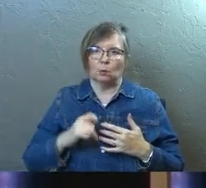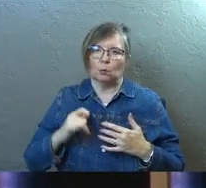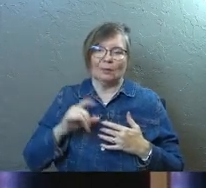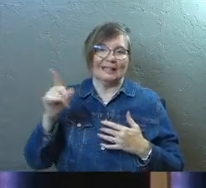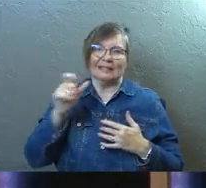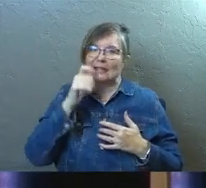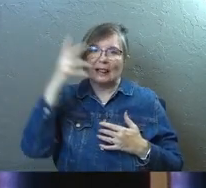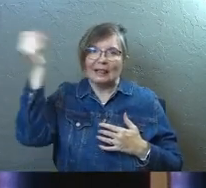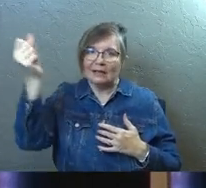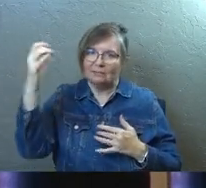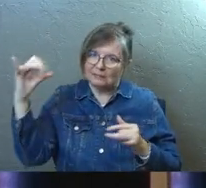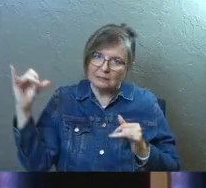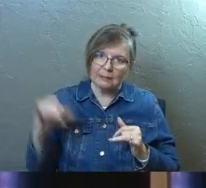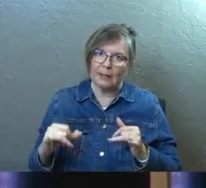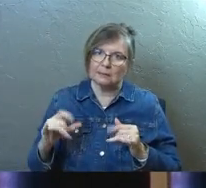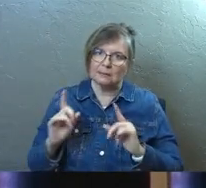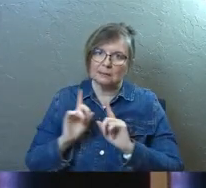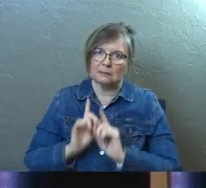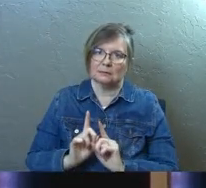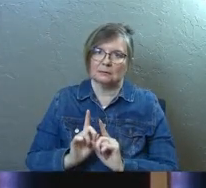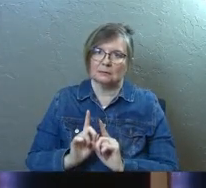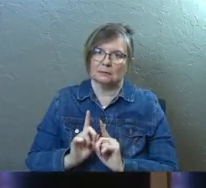And he doesn't bolt.